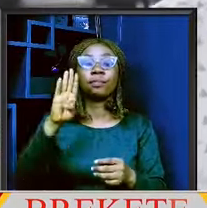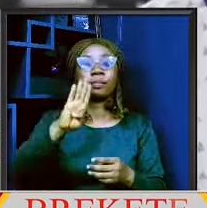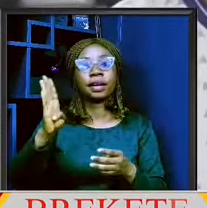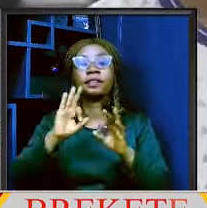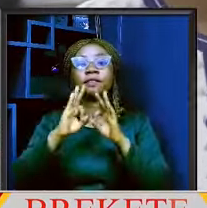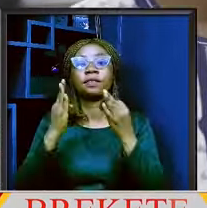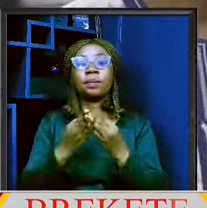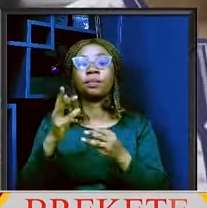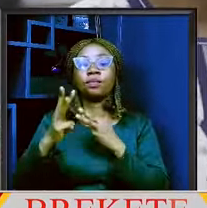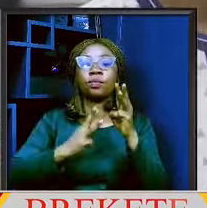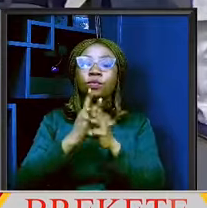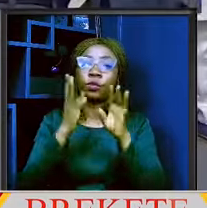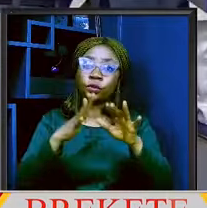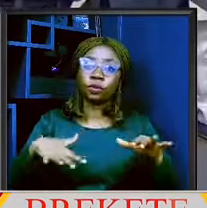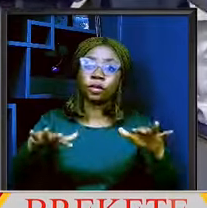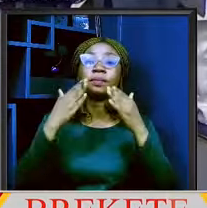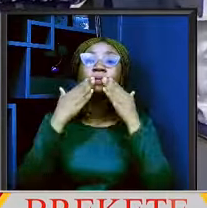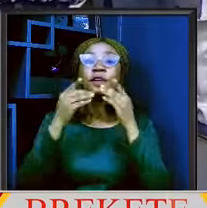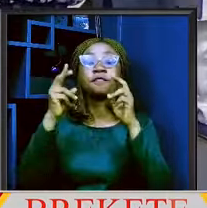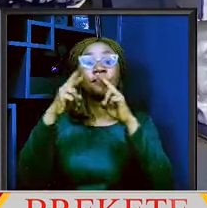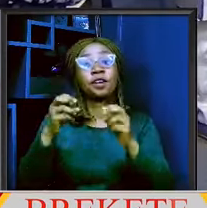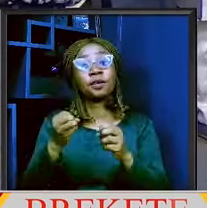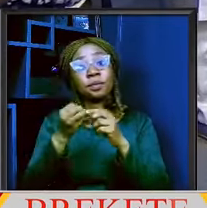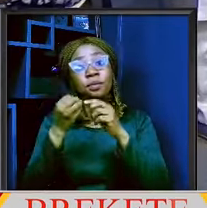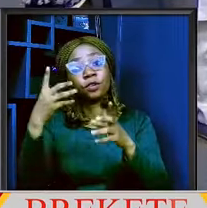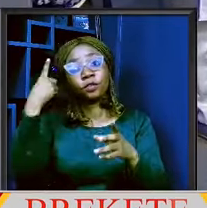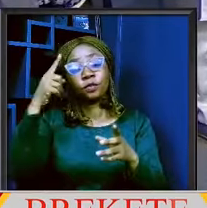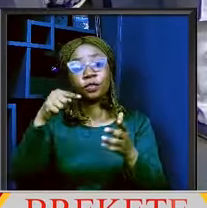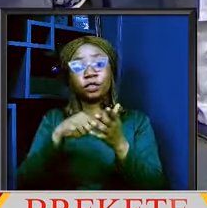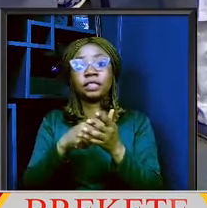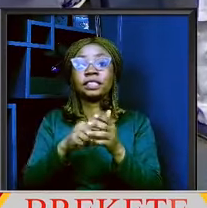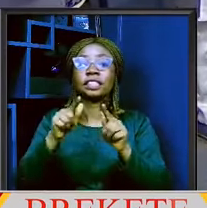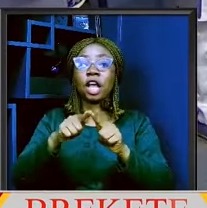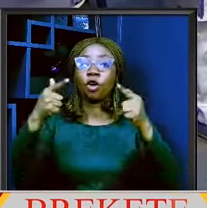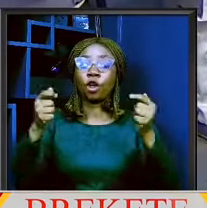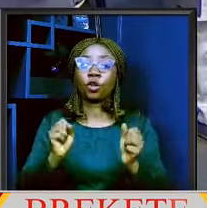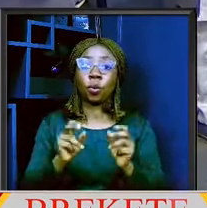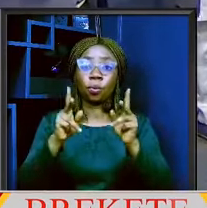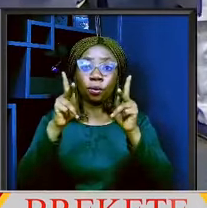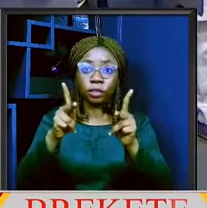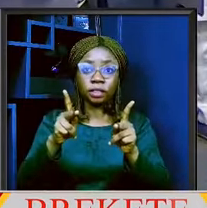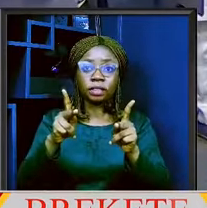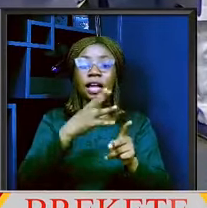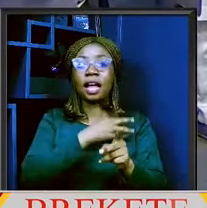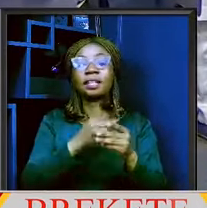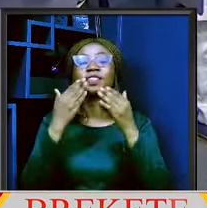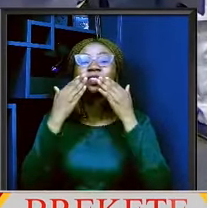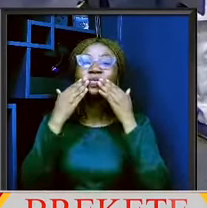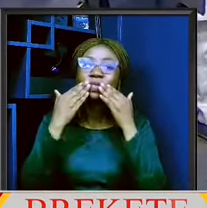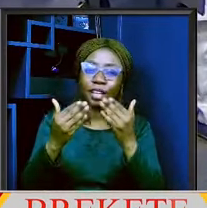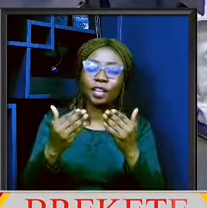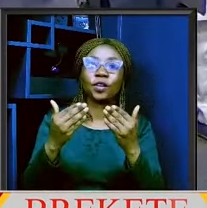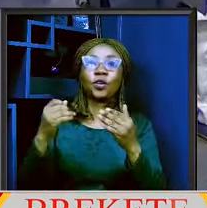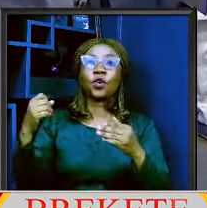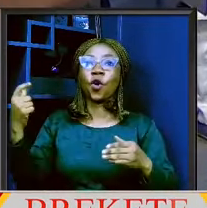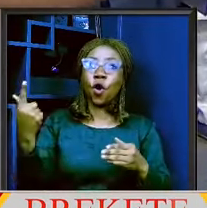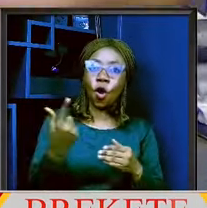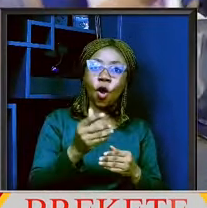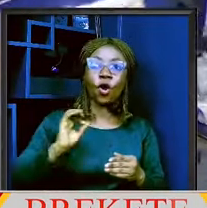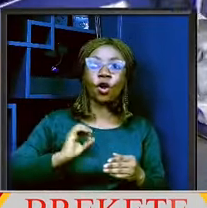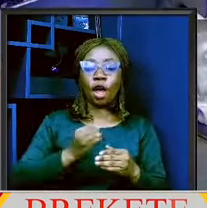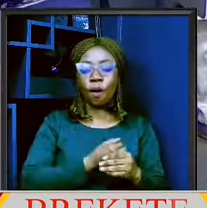Thank you very much, Ordinary President, for this great opportunity. And thank you very much, all